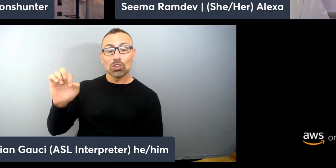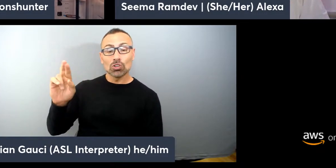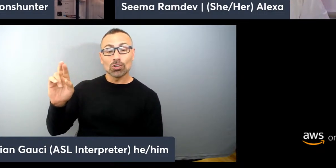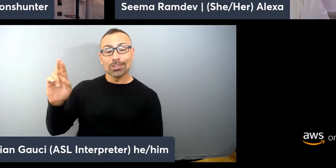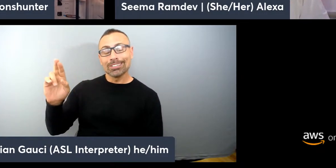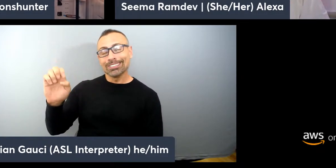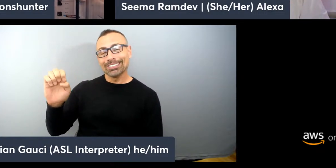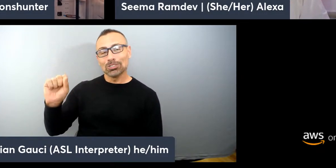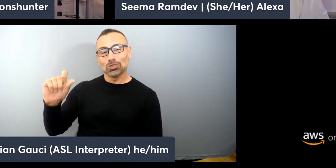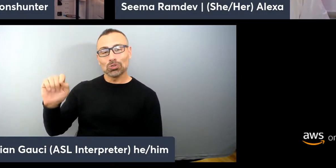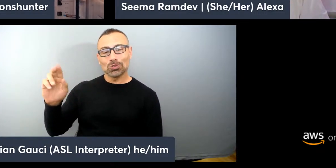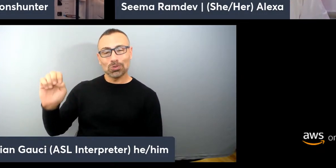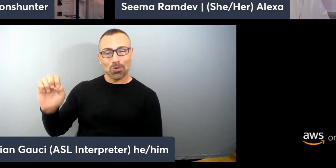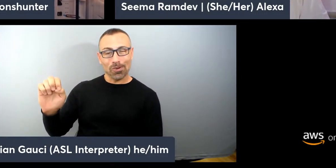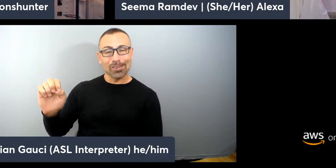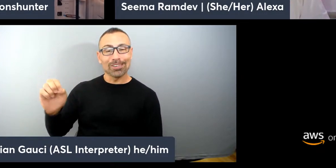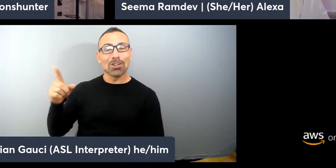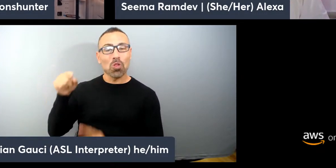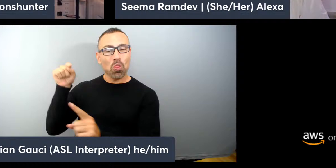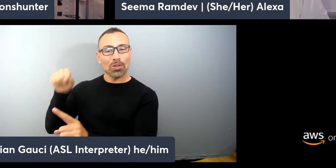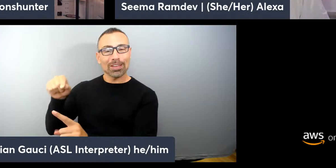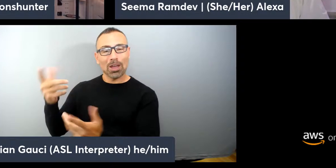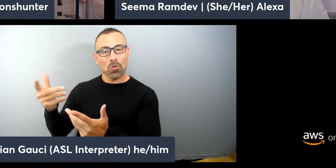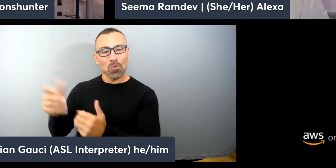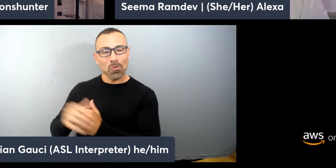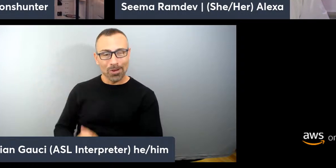features. What's the most